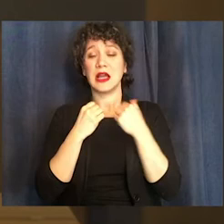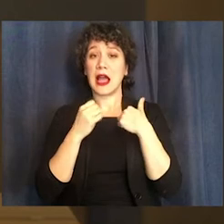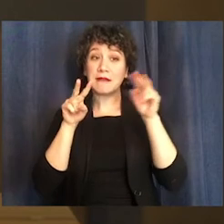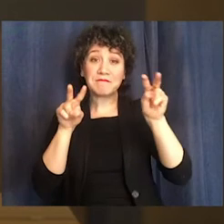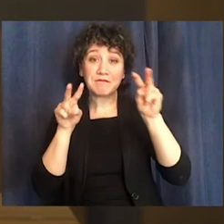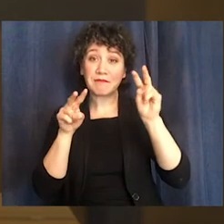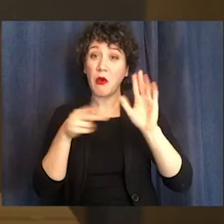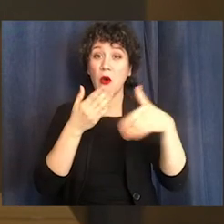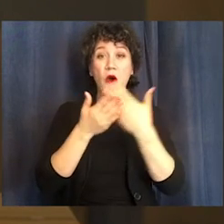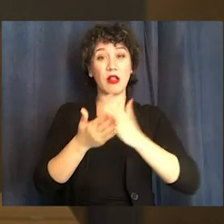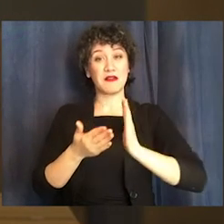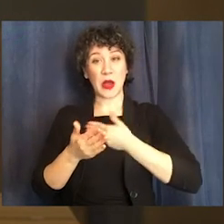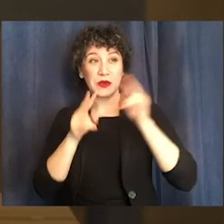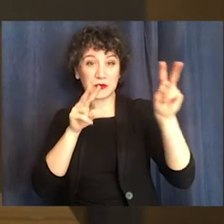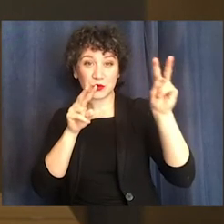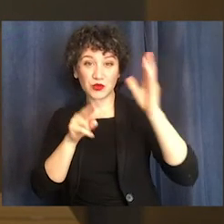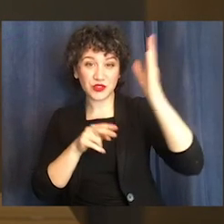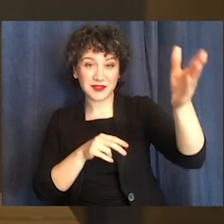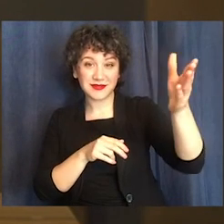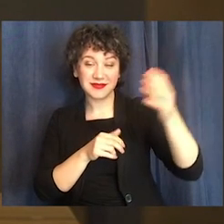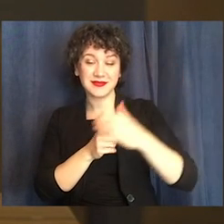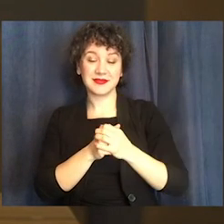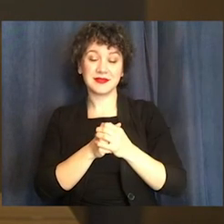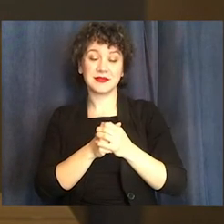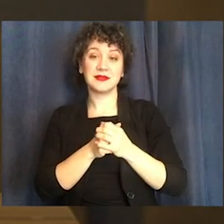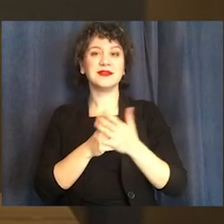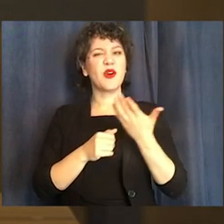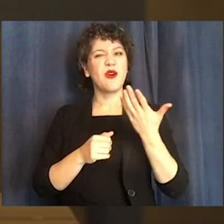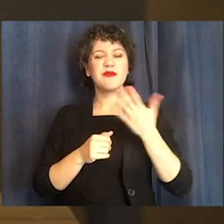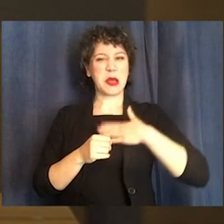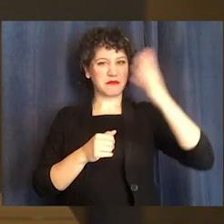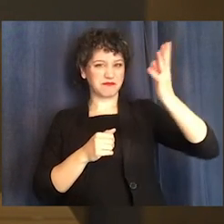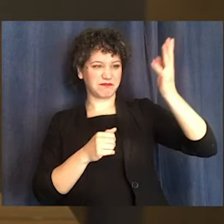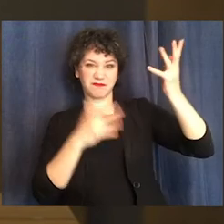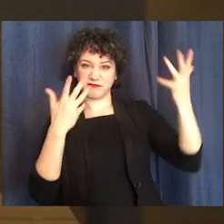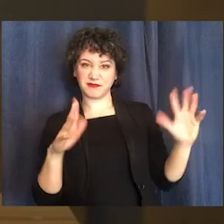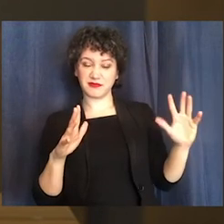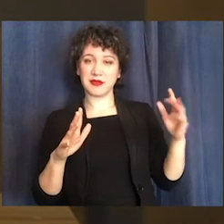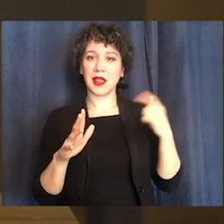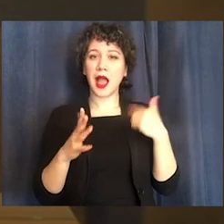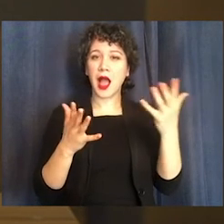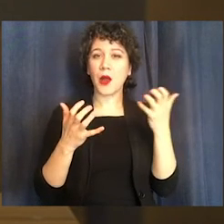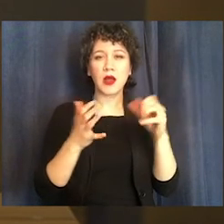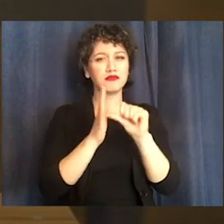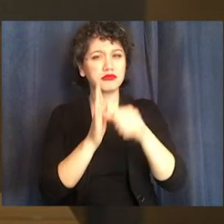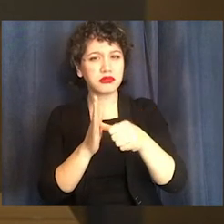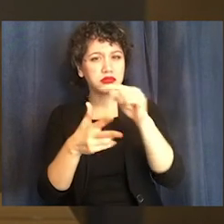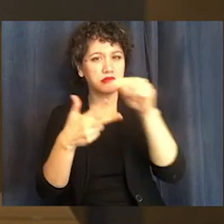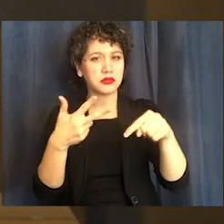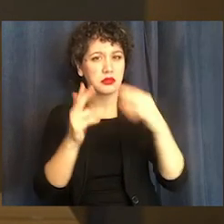my portion of tonight's broadcast, I'd just like to reiterate these three lessons: the importance